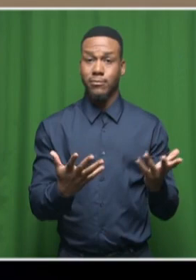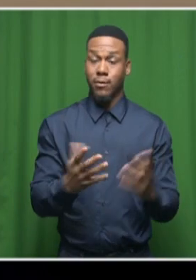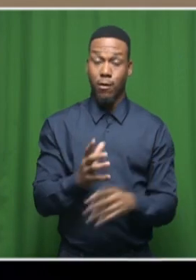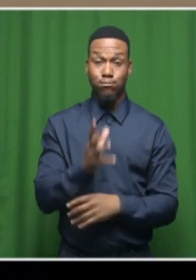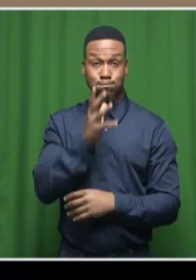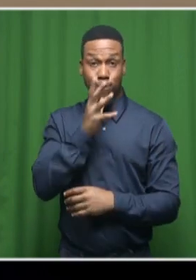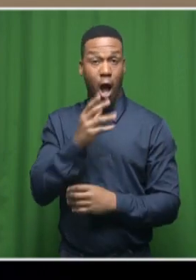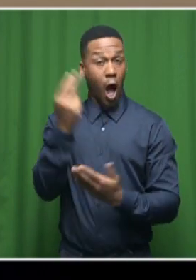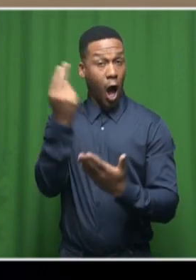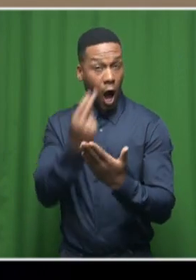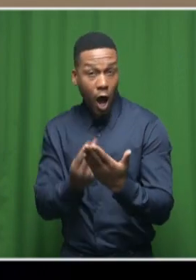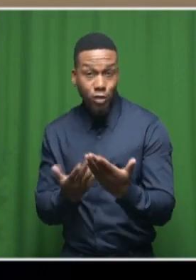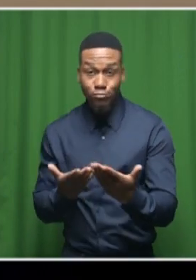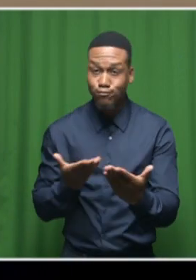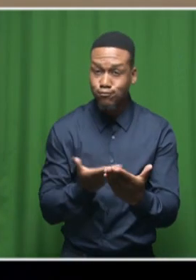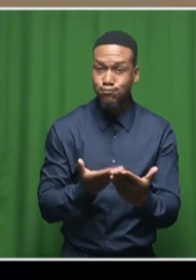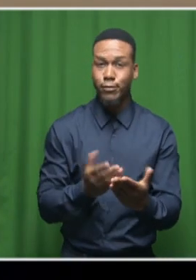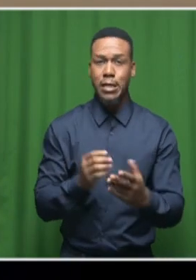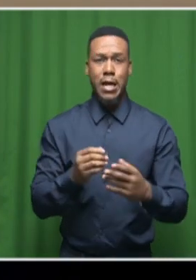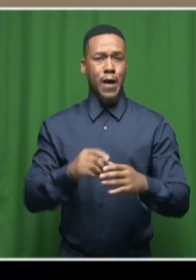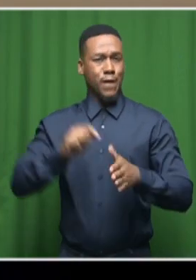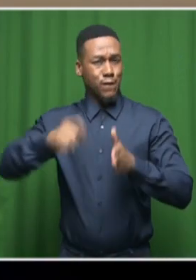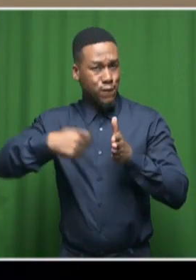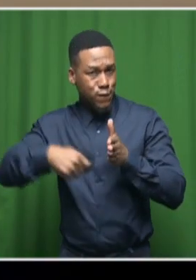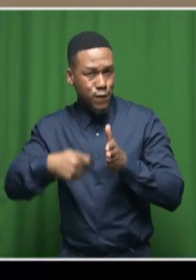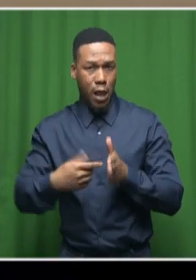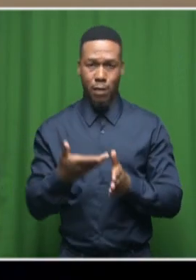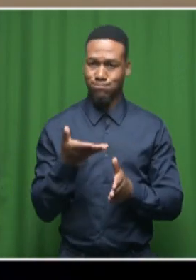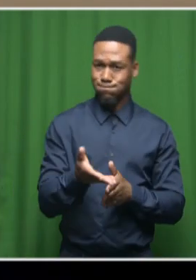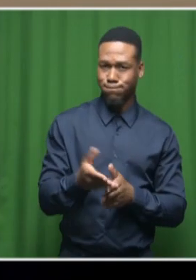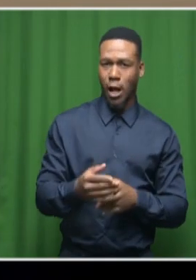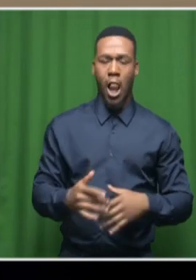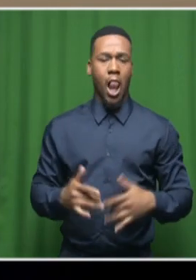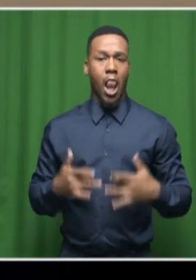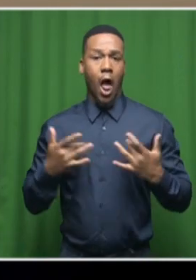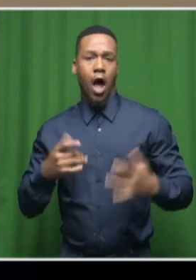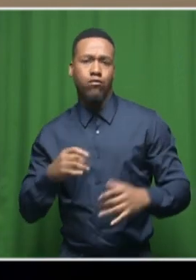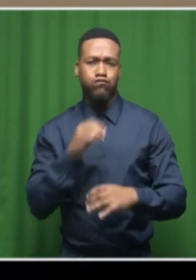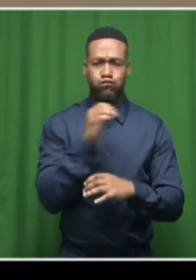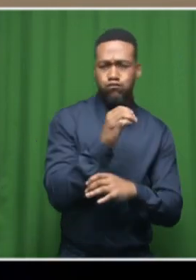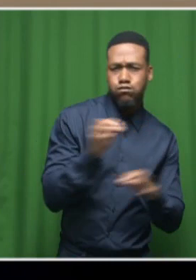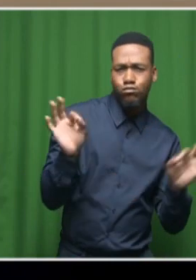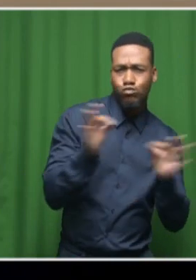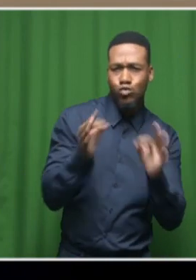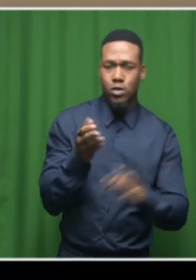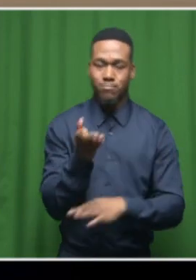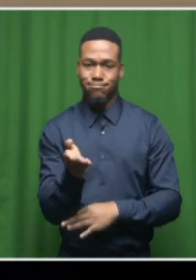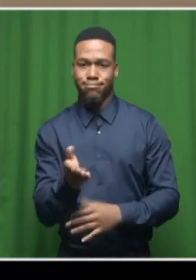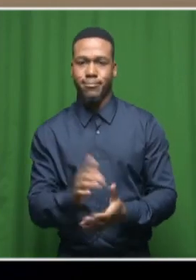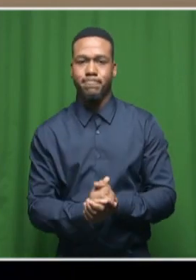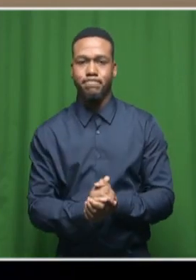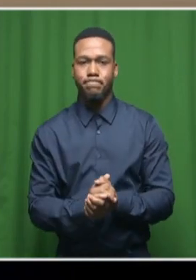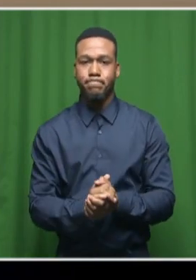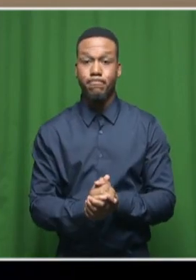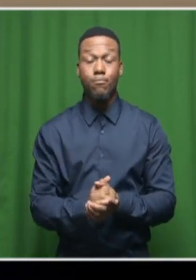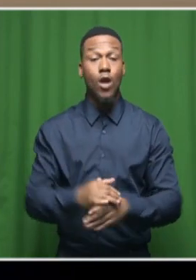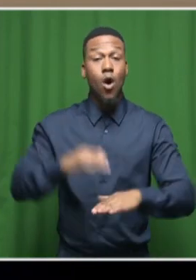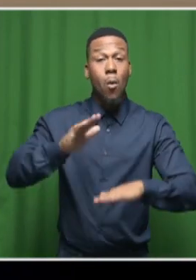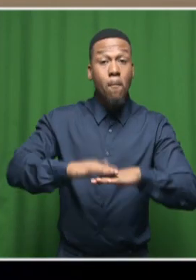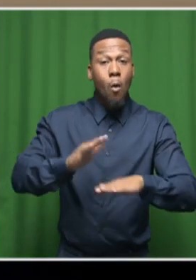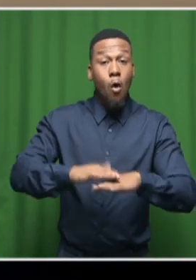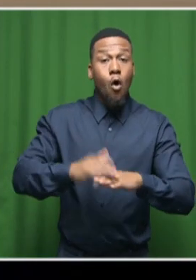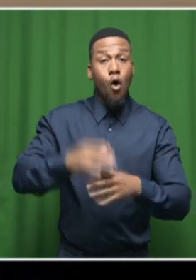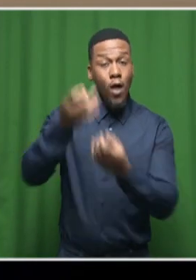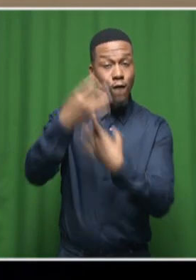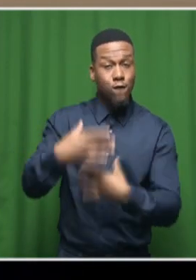art exhibitions, film and live performances by various local artists. Well, to tell us more about this exciting event that's